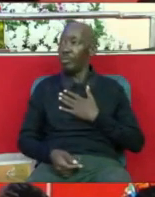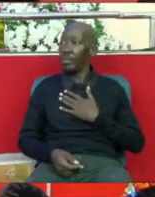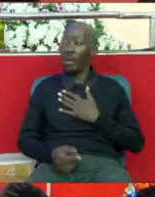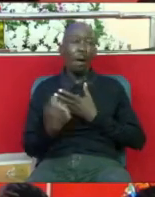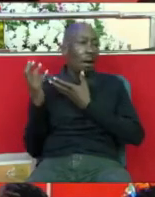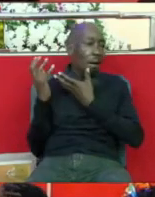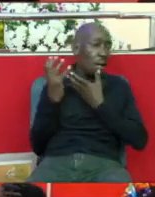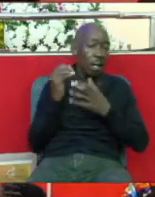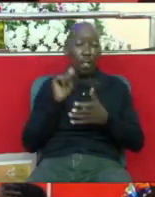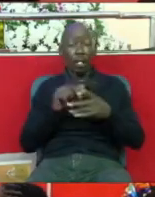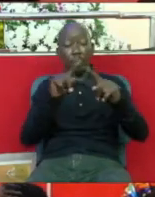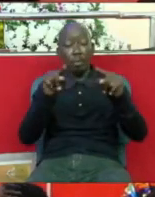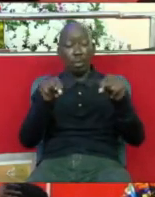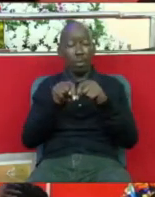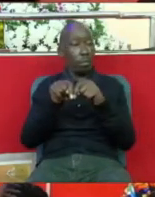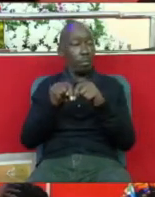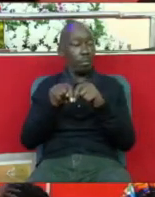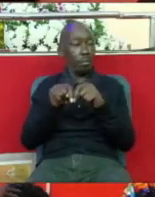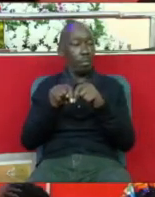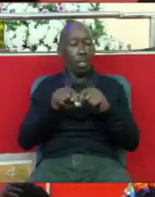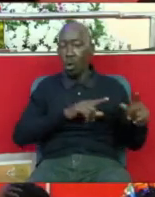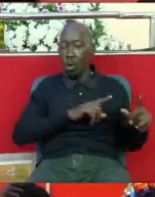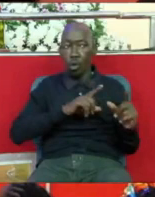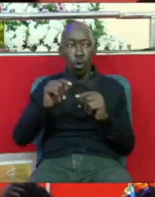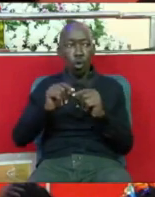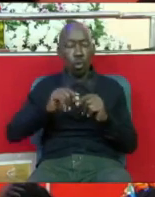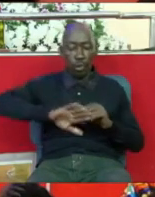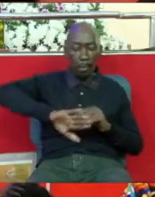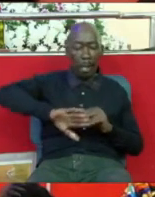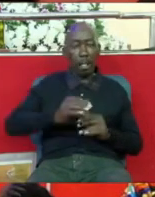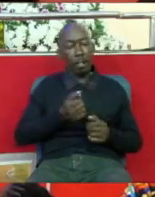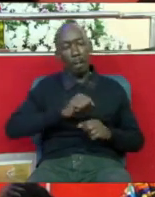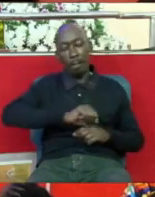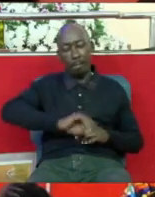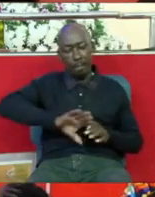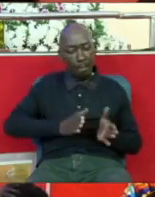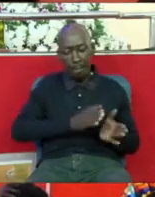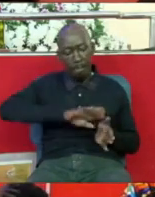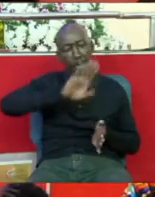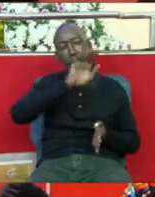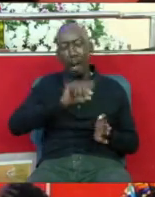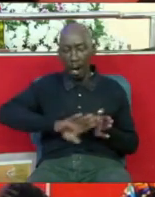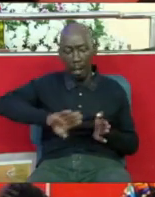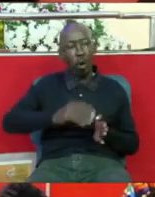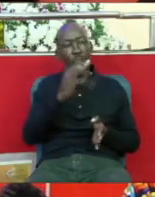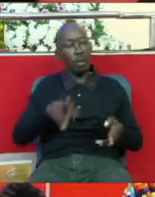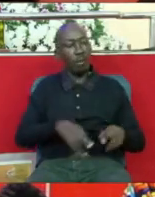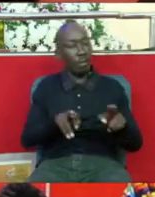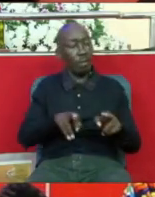carry that ark. Mbebe hilo sanduku. Go to the banks of the river. Muende kwenye kingo za mto. Make sure you are carrying